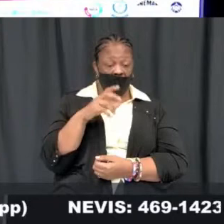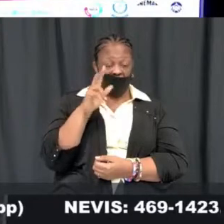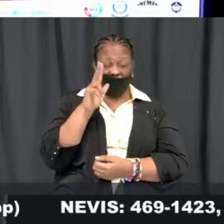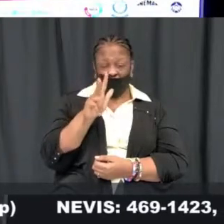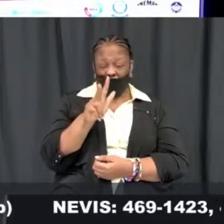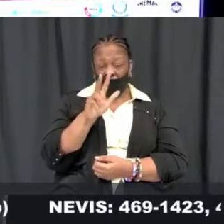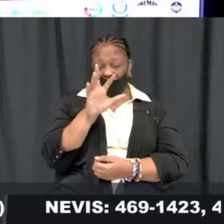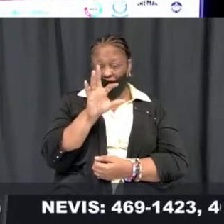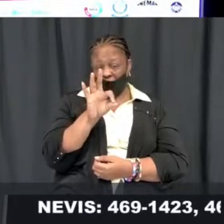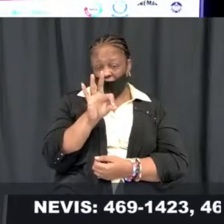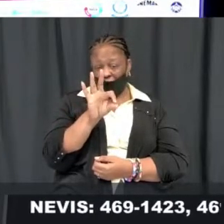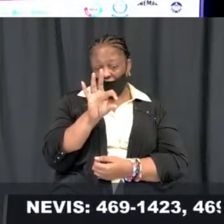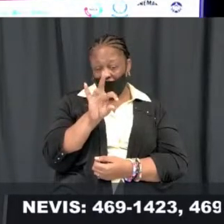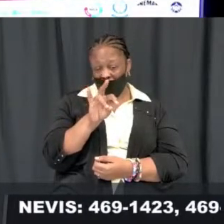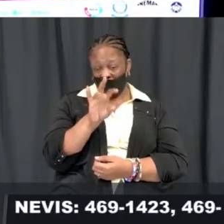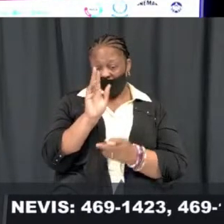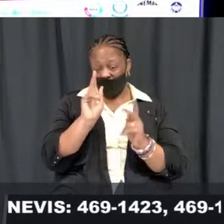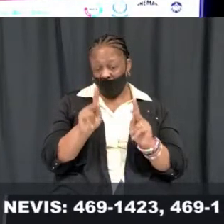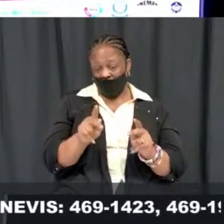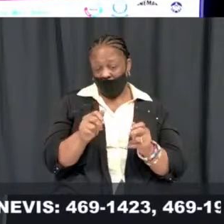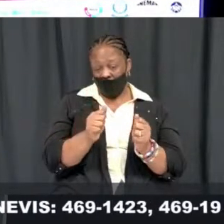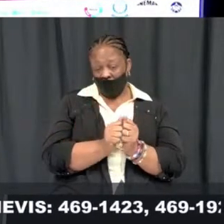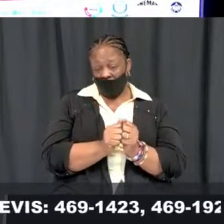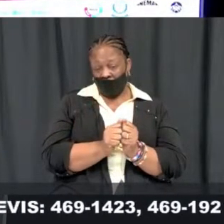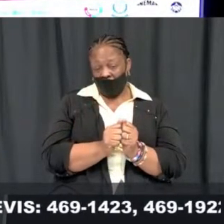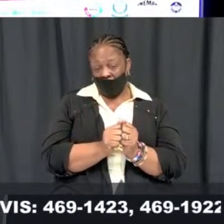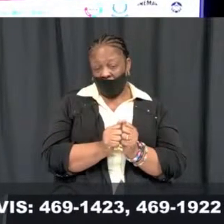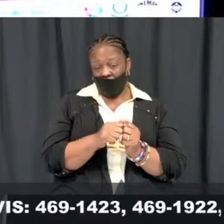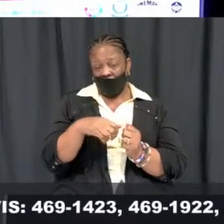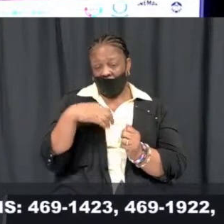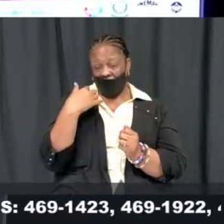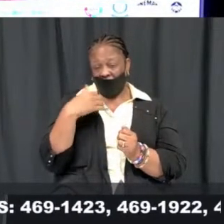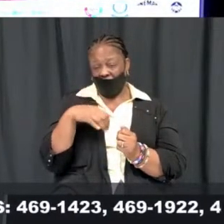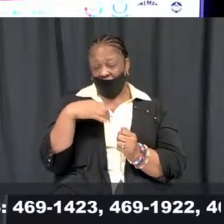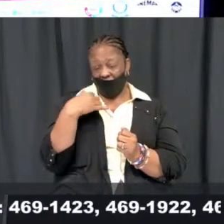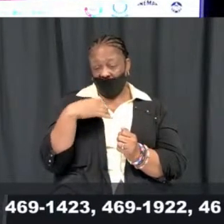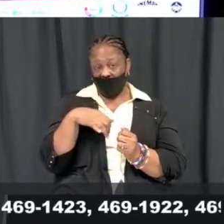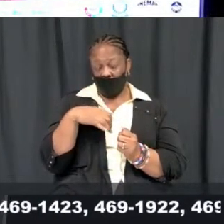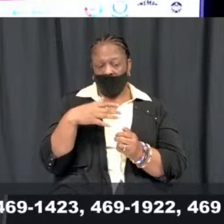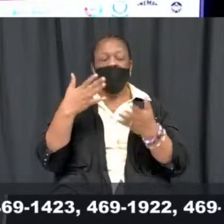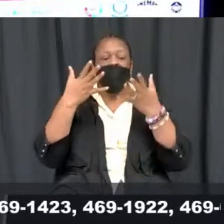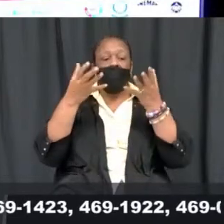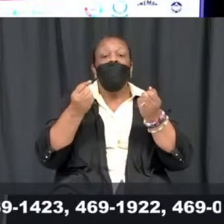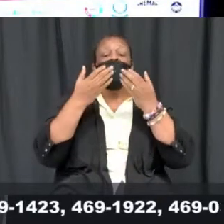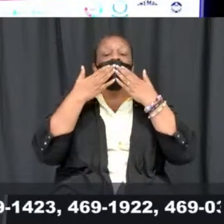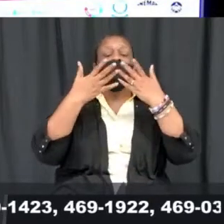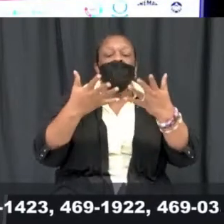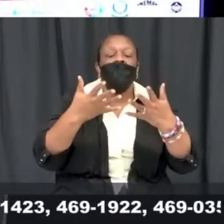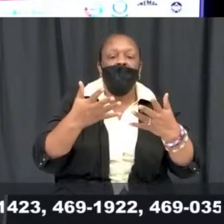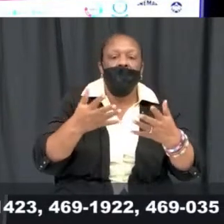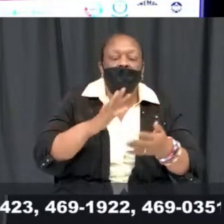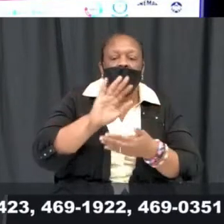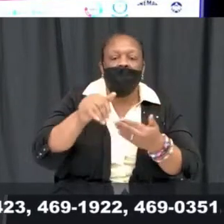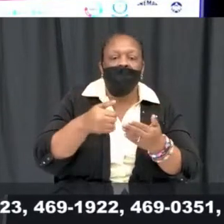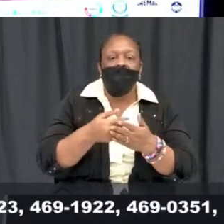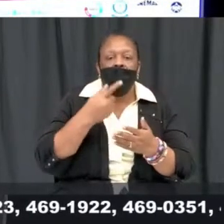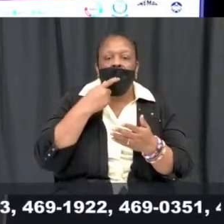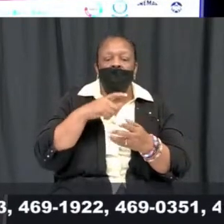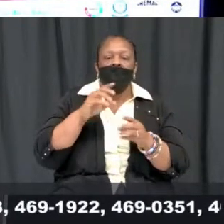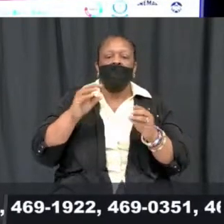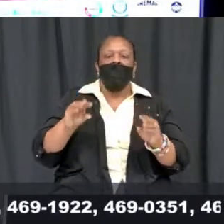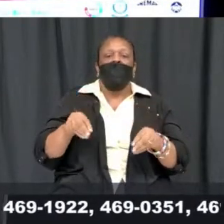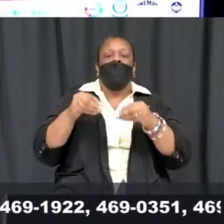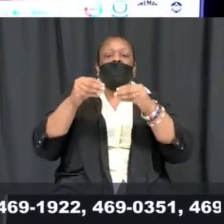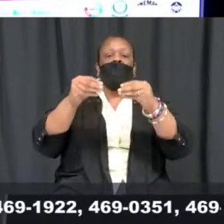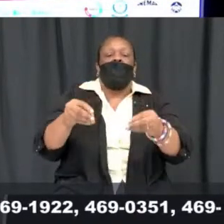want to thank all the persons who submitted their questions and who have continued to